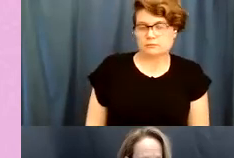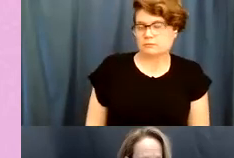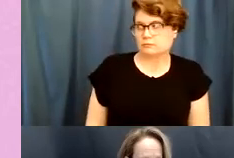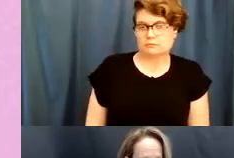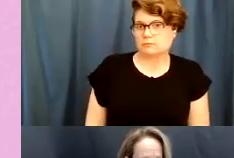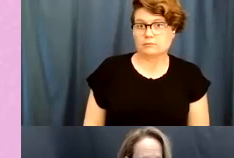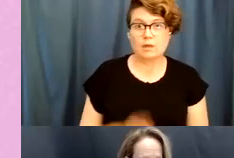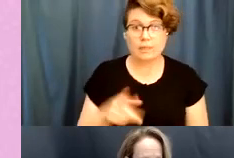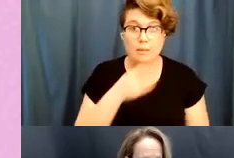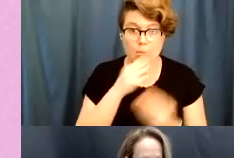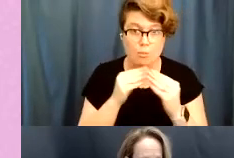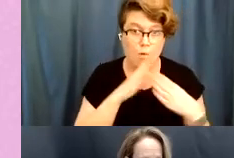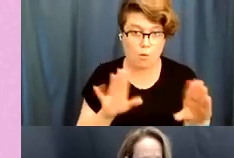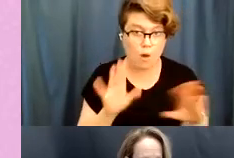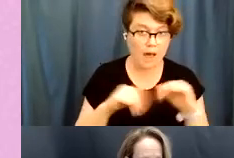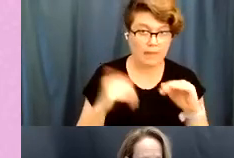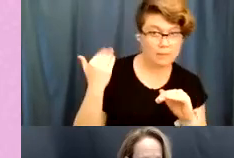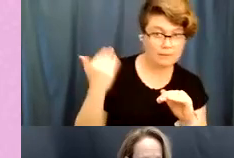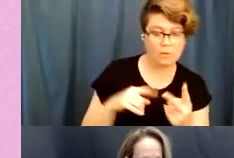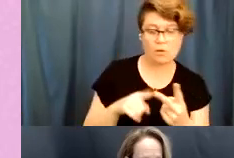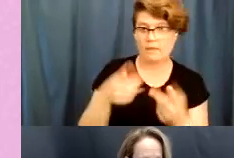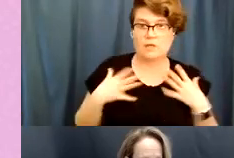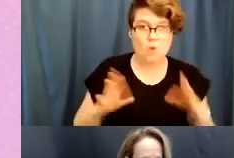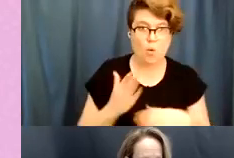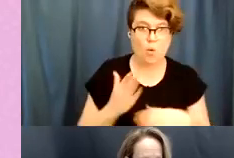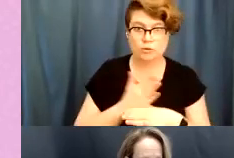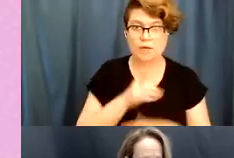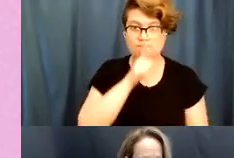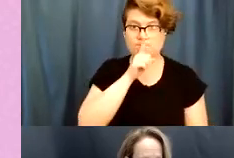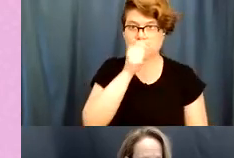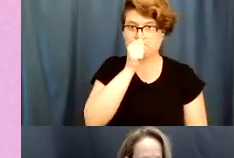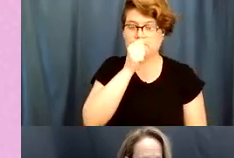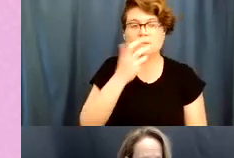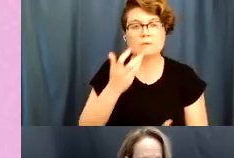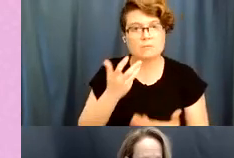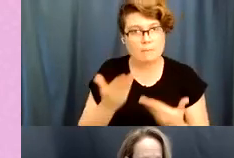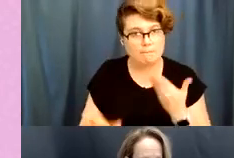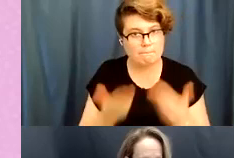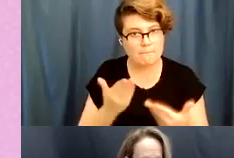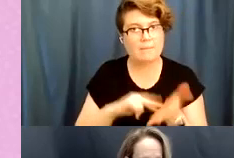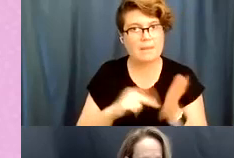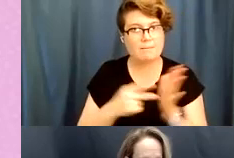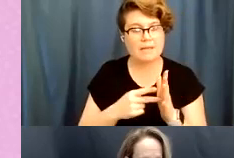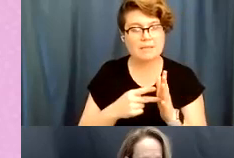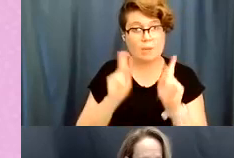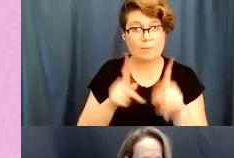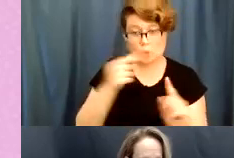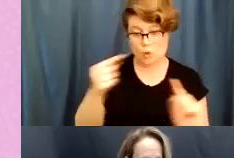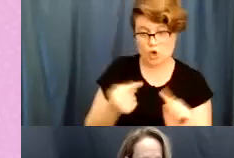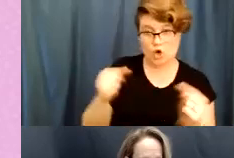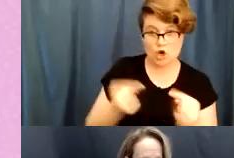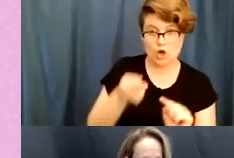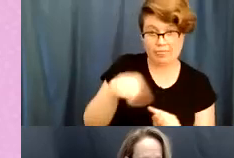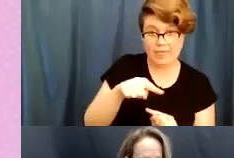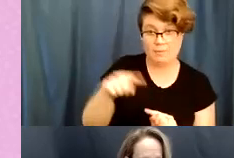quiet? Do they seem like they don't want to share as much? That could be a sign that the harm doer is there or that people are there that do